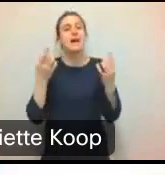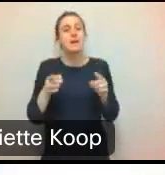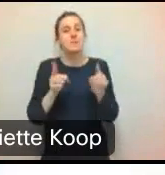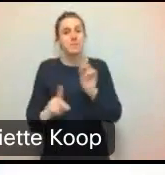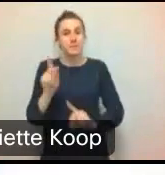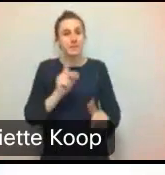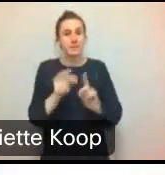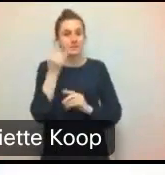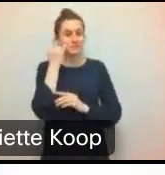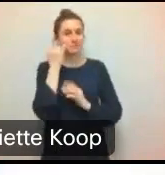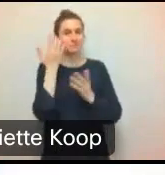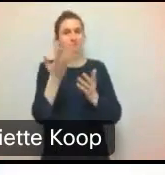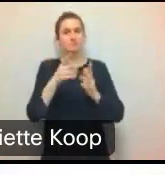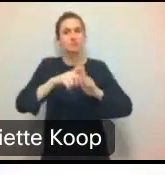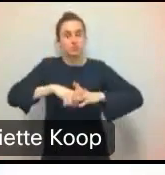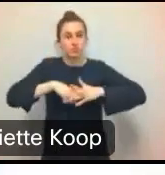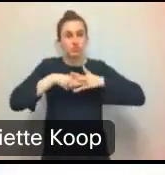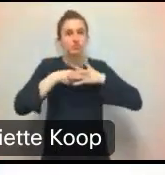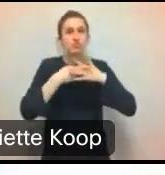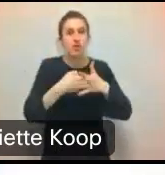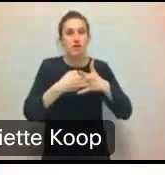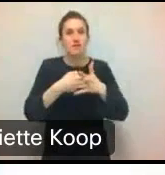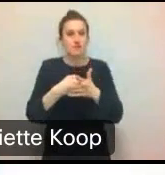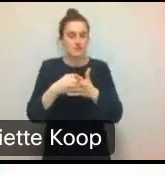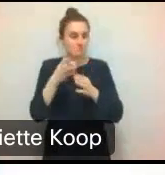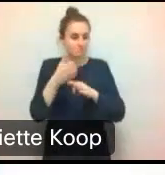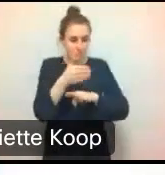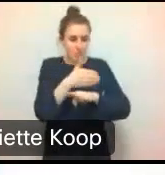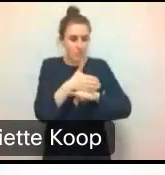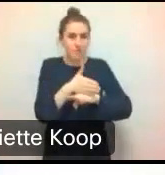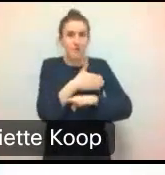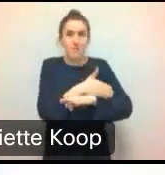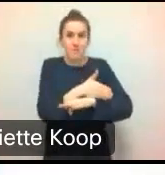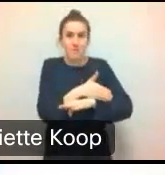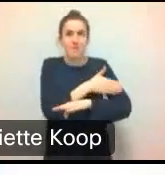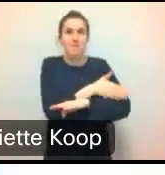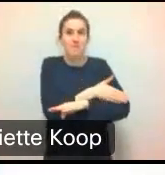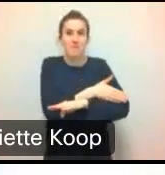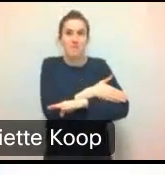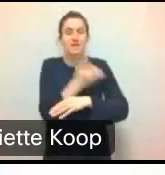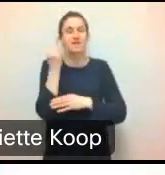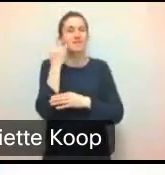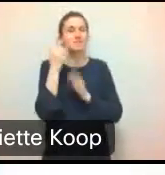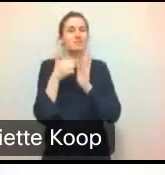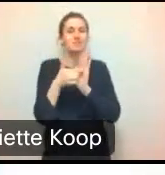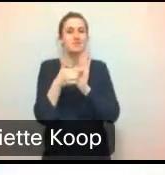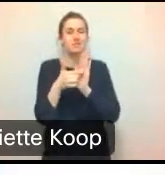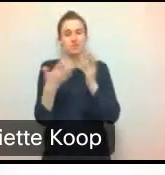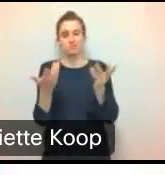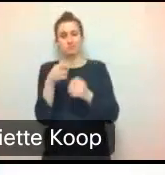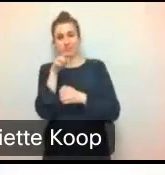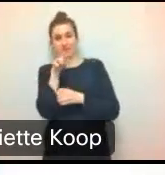people, when they start to get better and better at something, whether it's, for instance, something like this, something